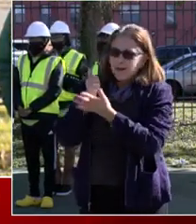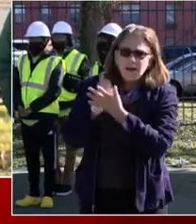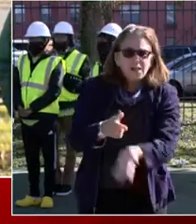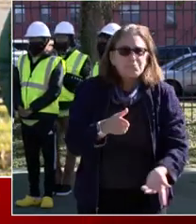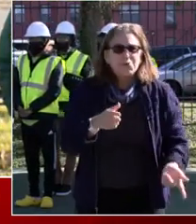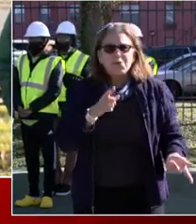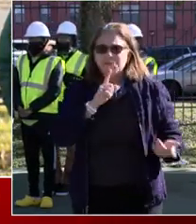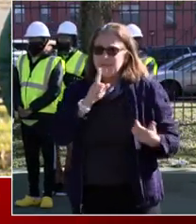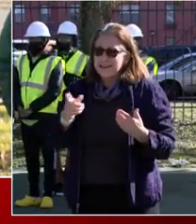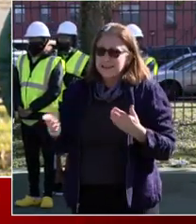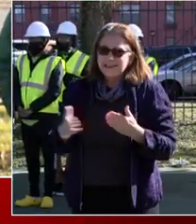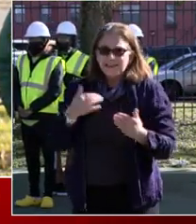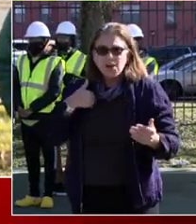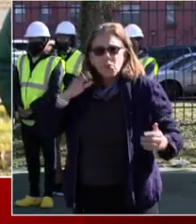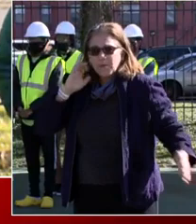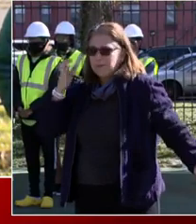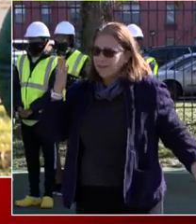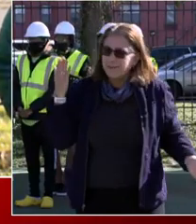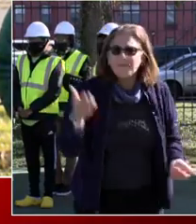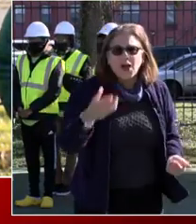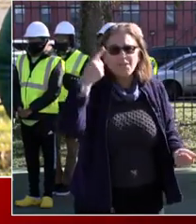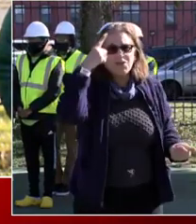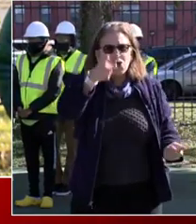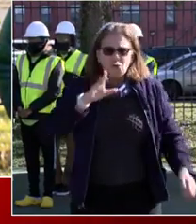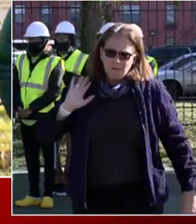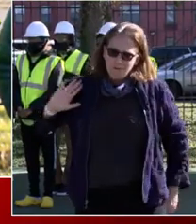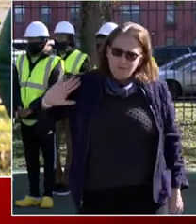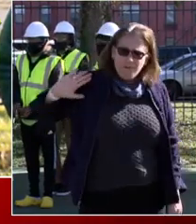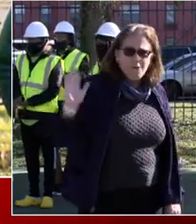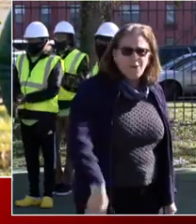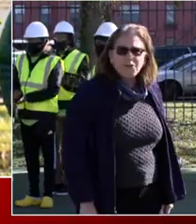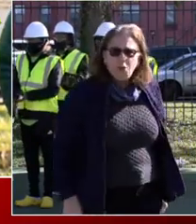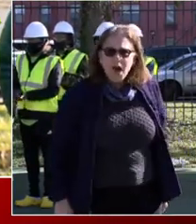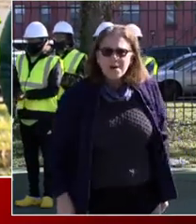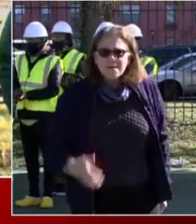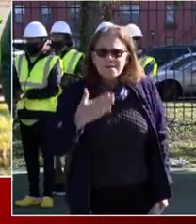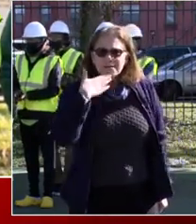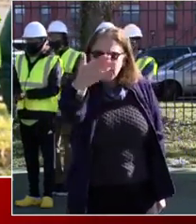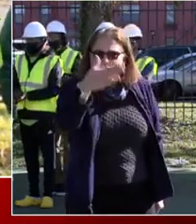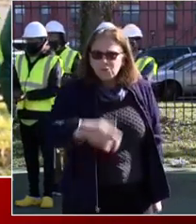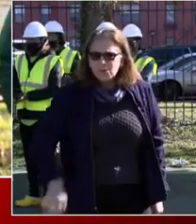be there for you all the way. Thank you very much, Madam Mayor.